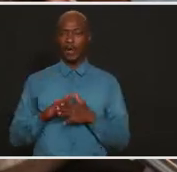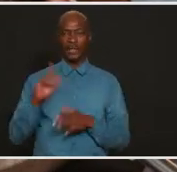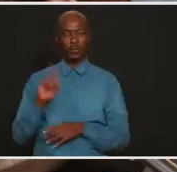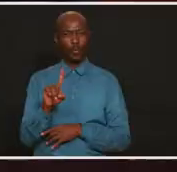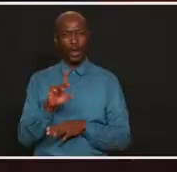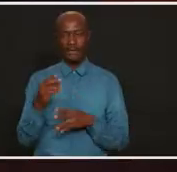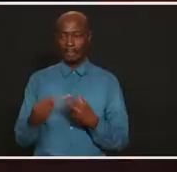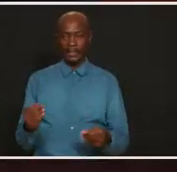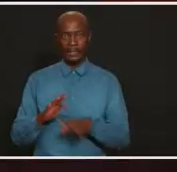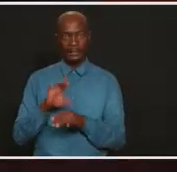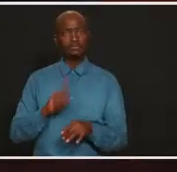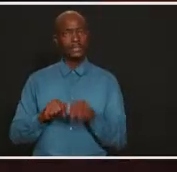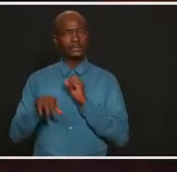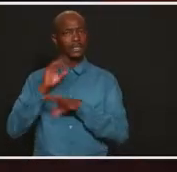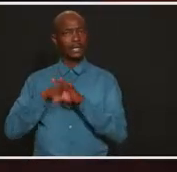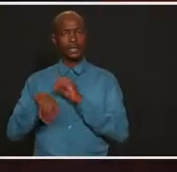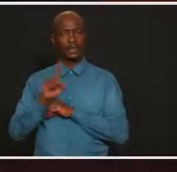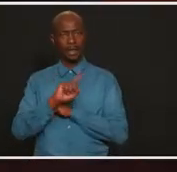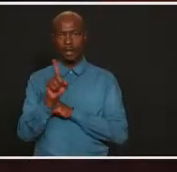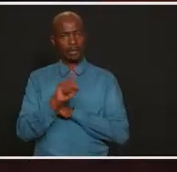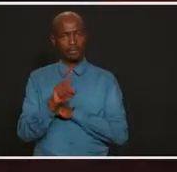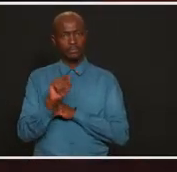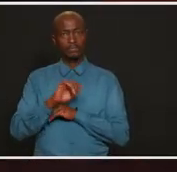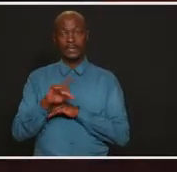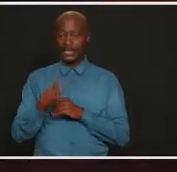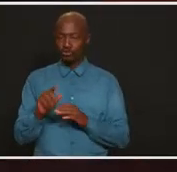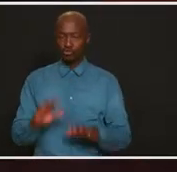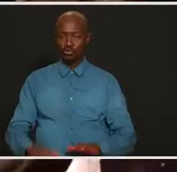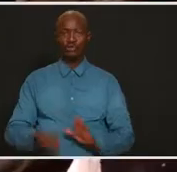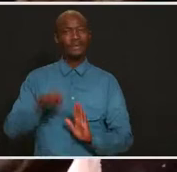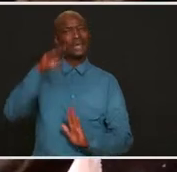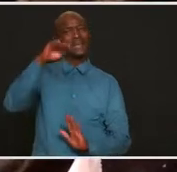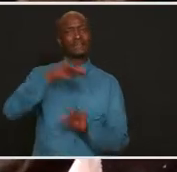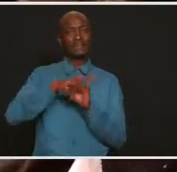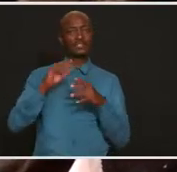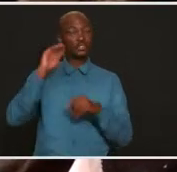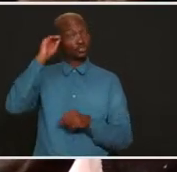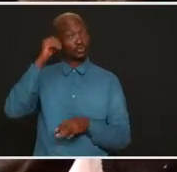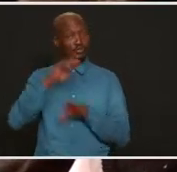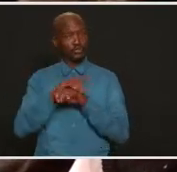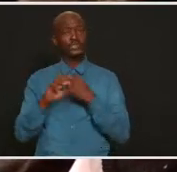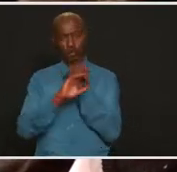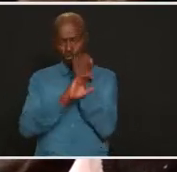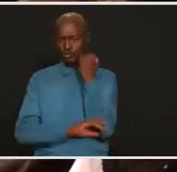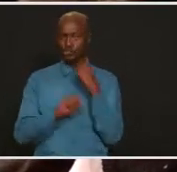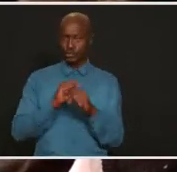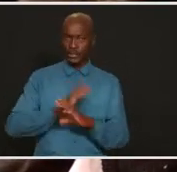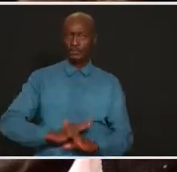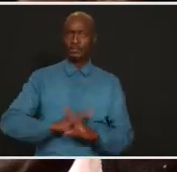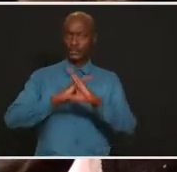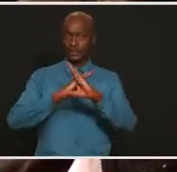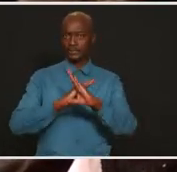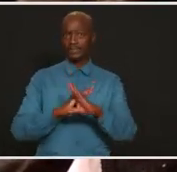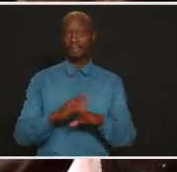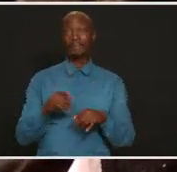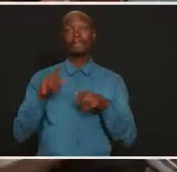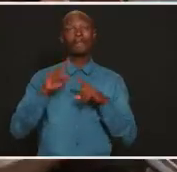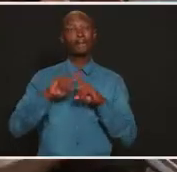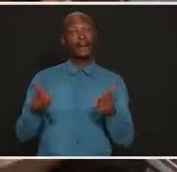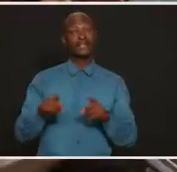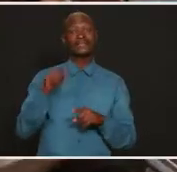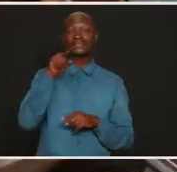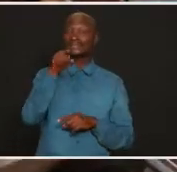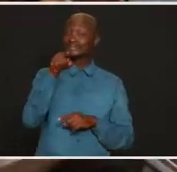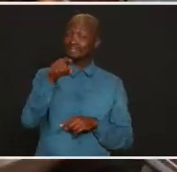my kids should learn it should not be elevated above my kids Paramount interests which are constitutionally protected instead the state